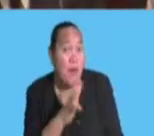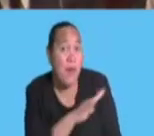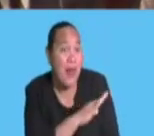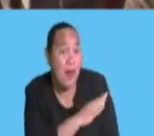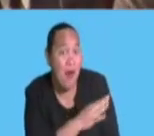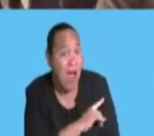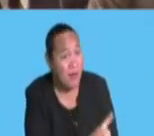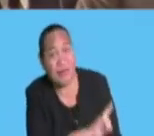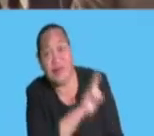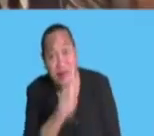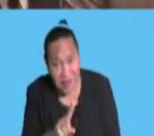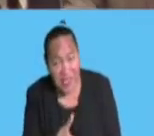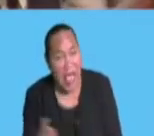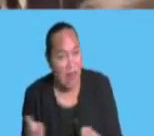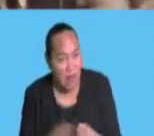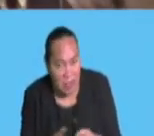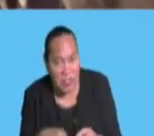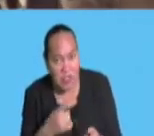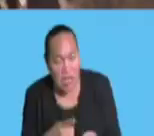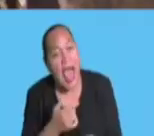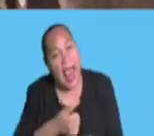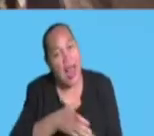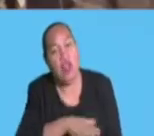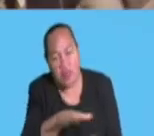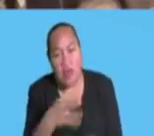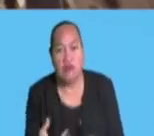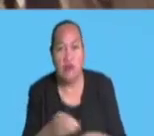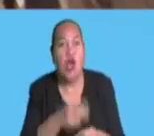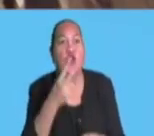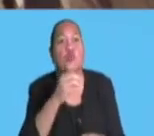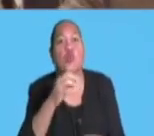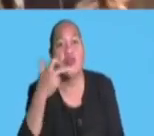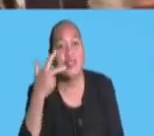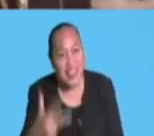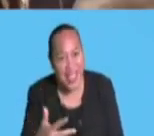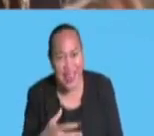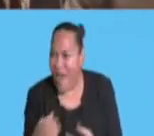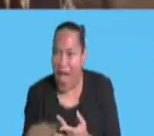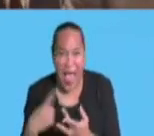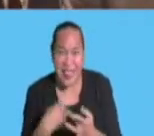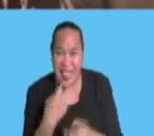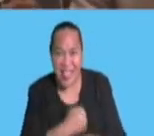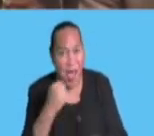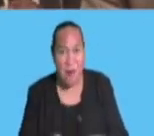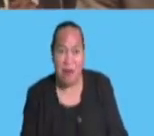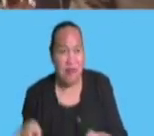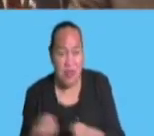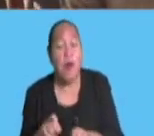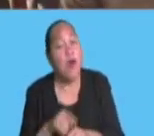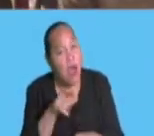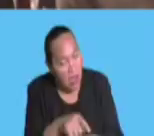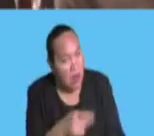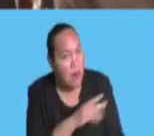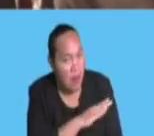Honorable Bainimarama fixed and allowed them to enter into the aftercare fund in 2008. No other government had done that. He looked after the